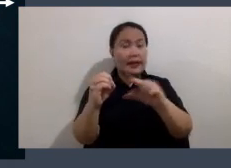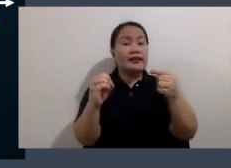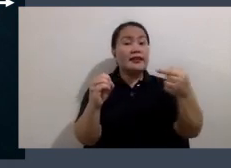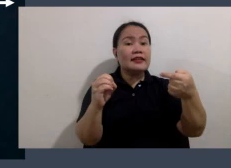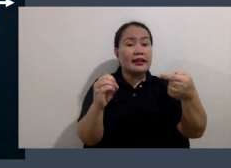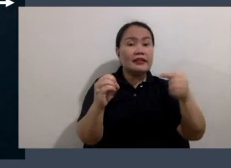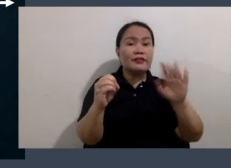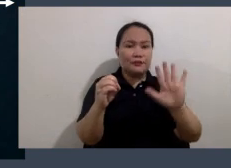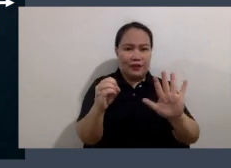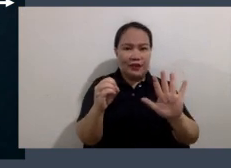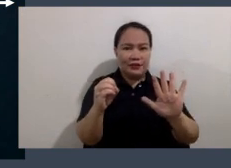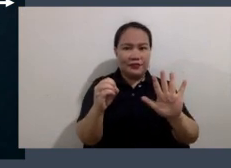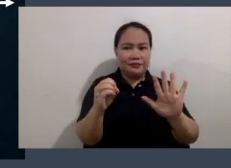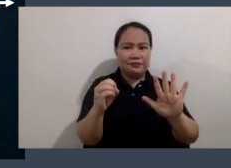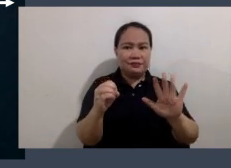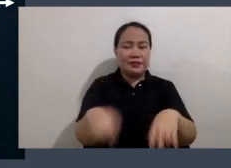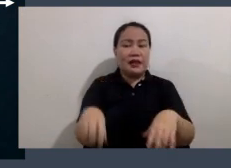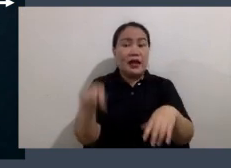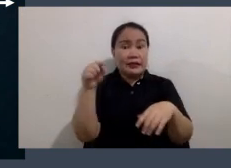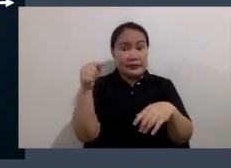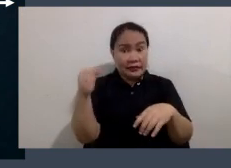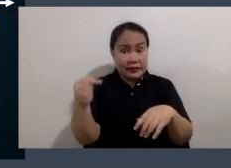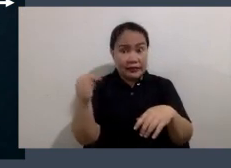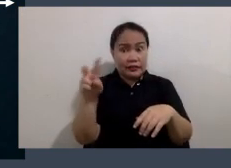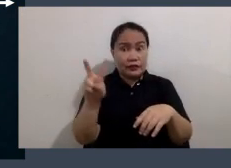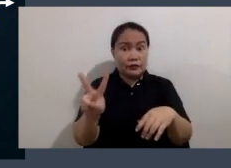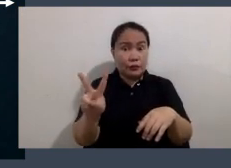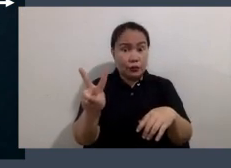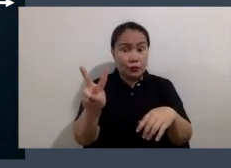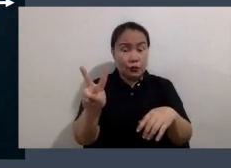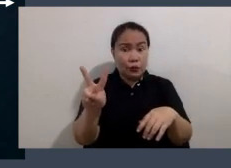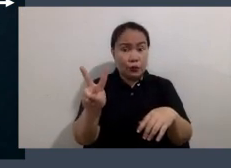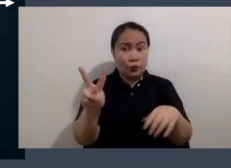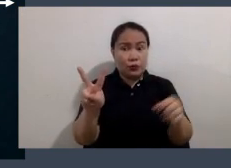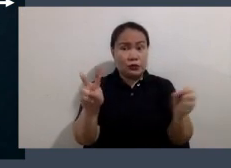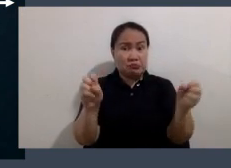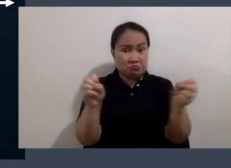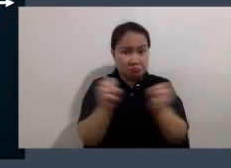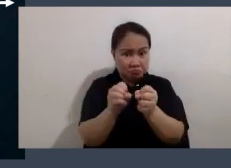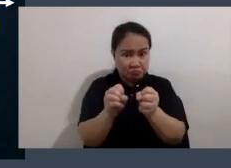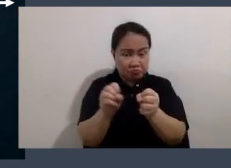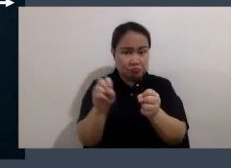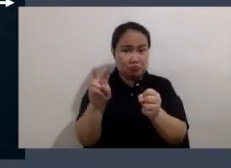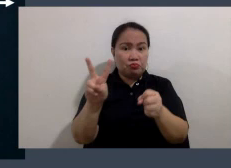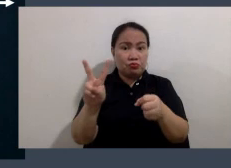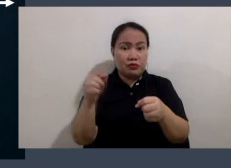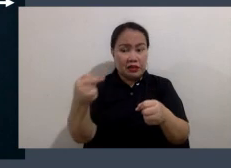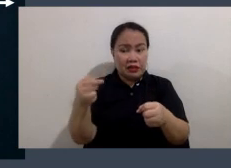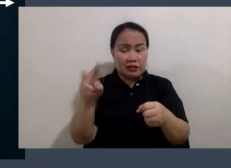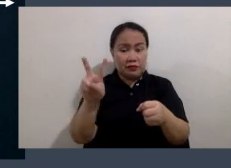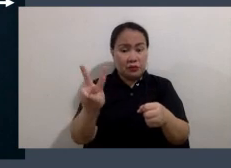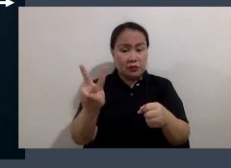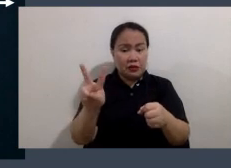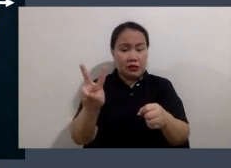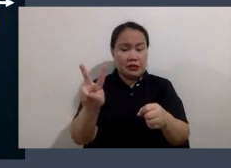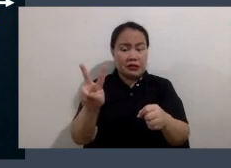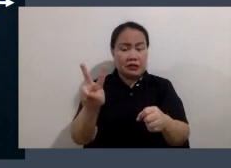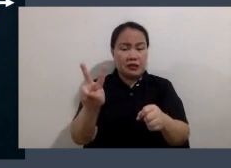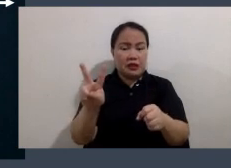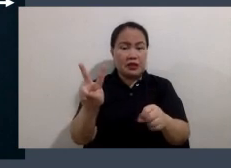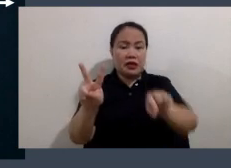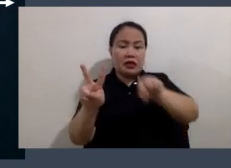kay 0 kasi siya yung nasa left. Negative 8 is less than negative 3. Ayun.